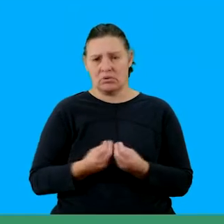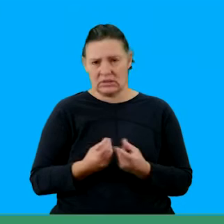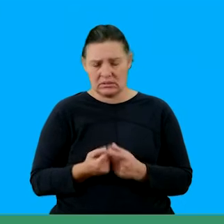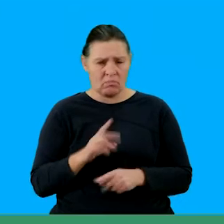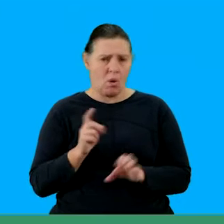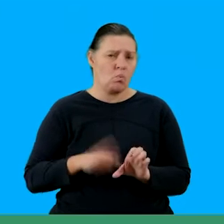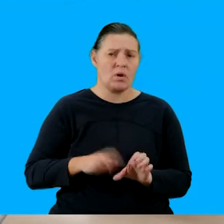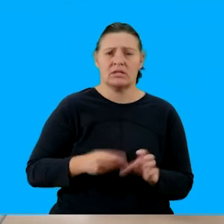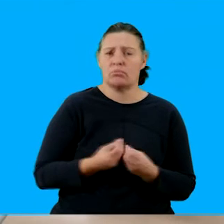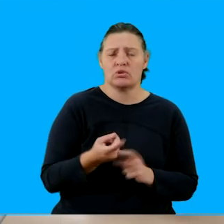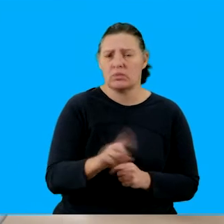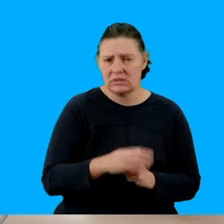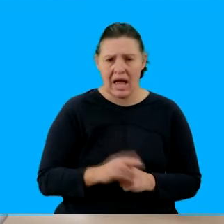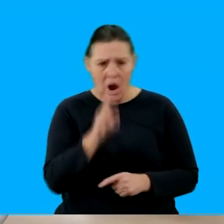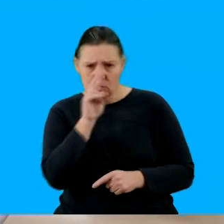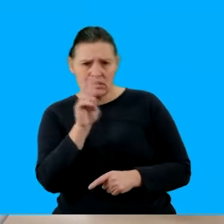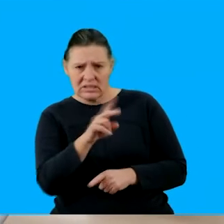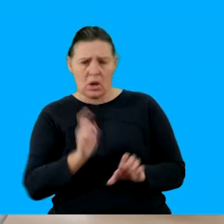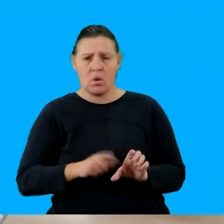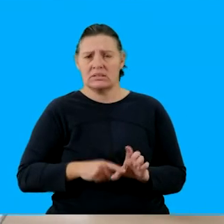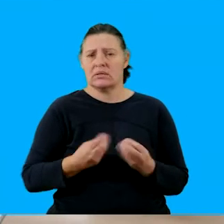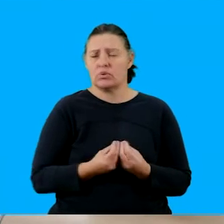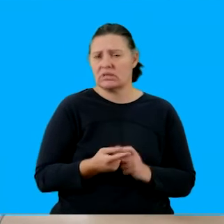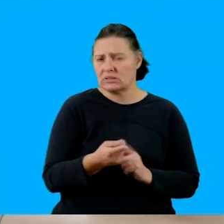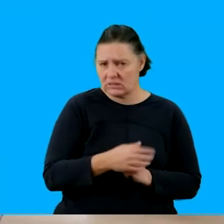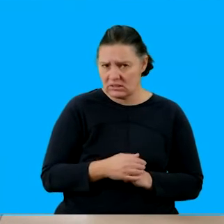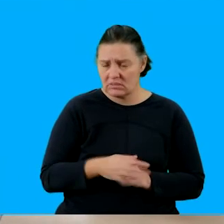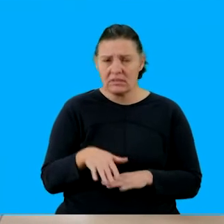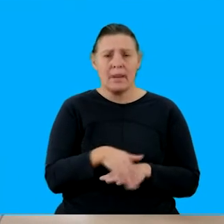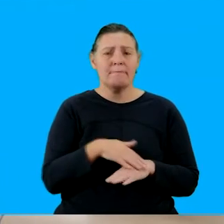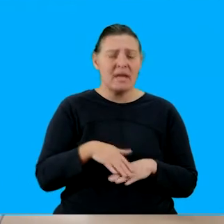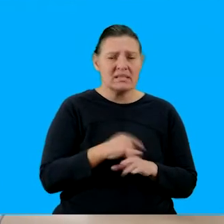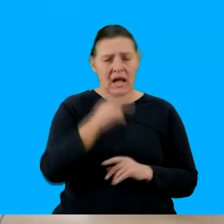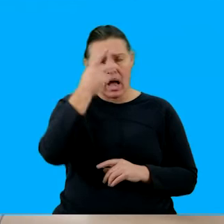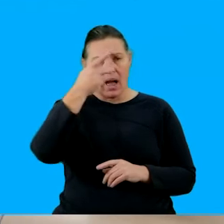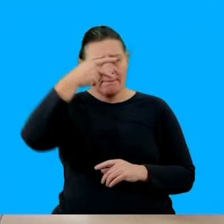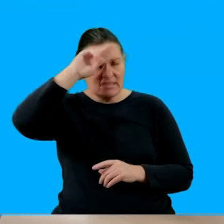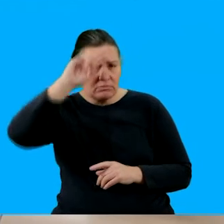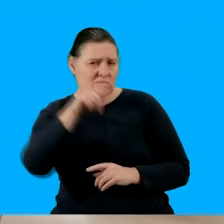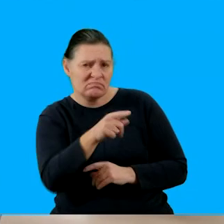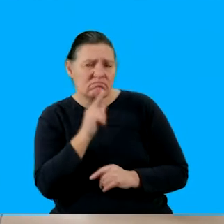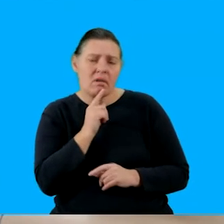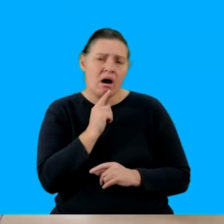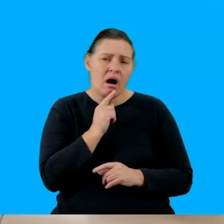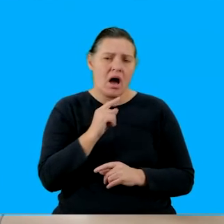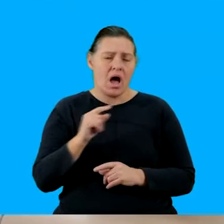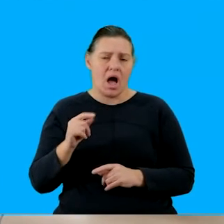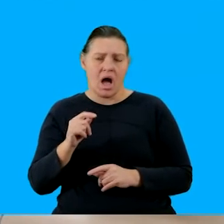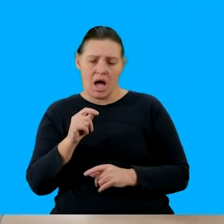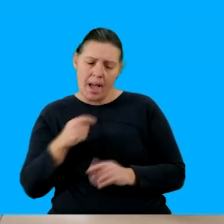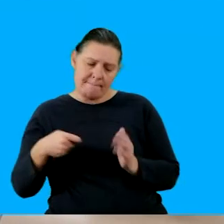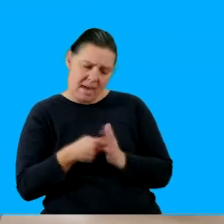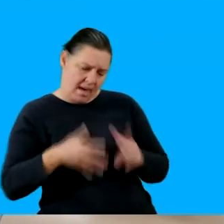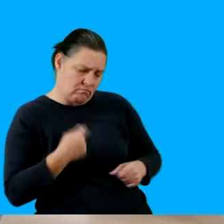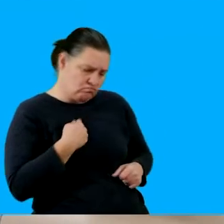is a quality product, how do you see a quality product? And this is basically perceptions that also consumers do have